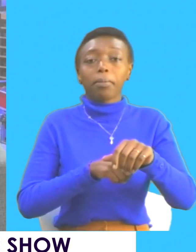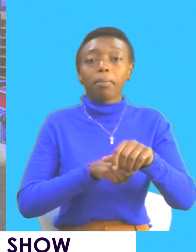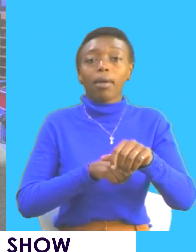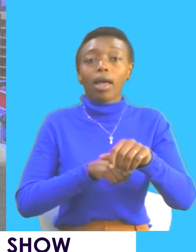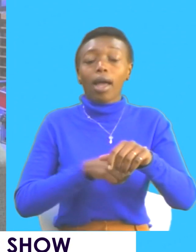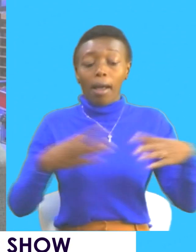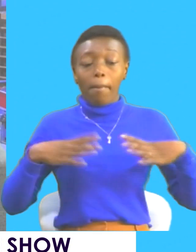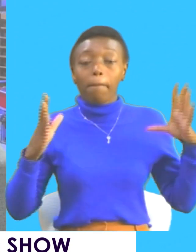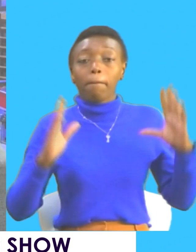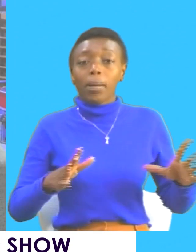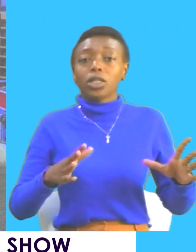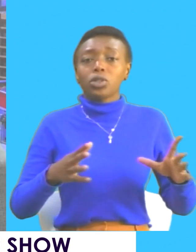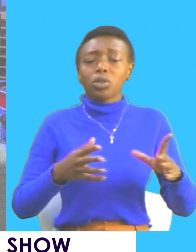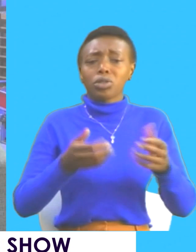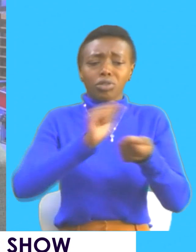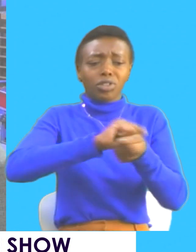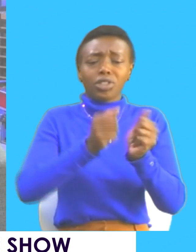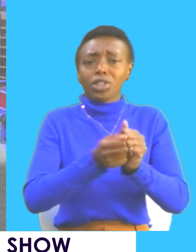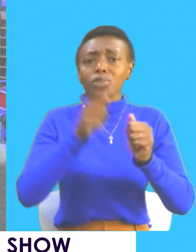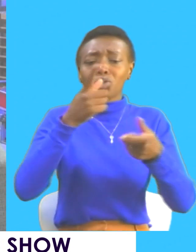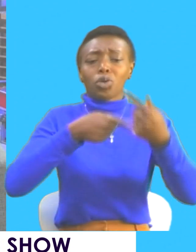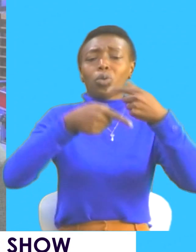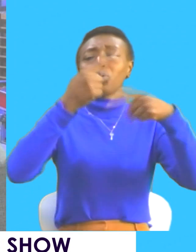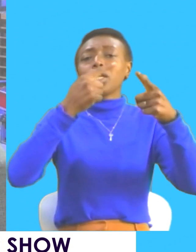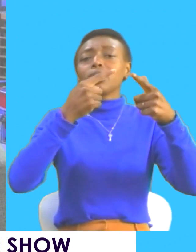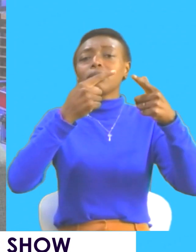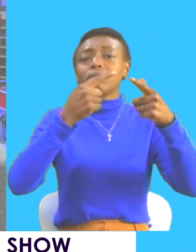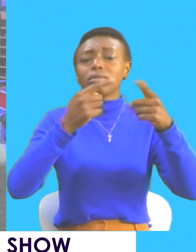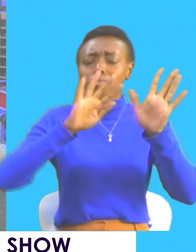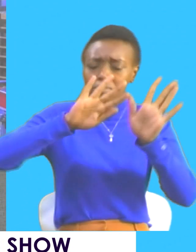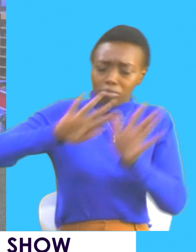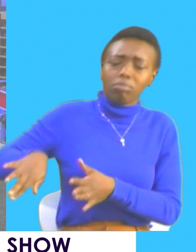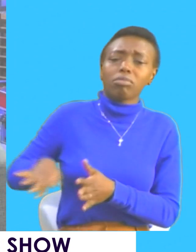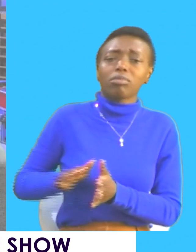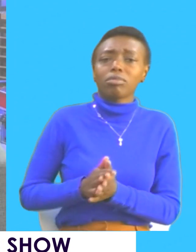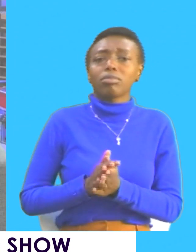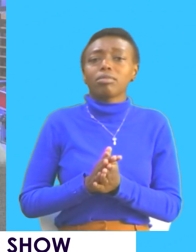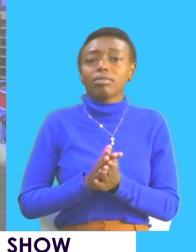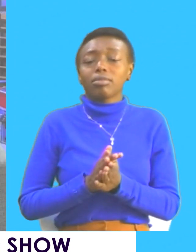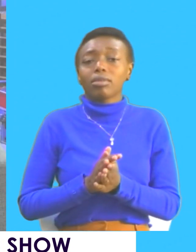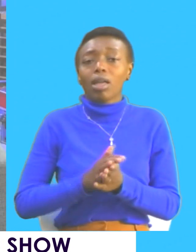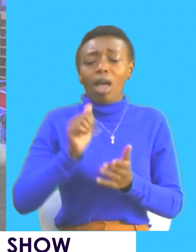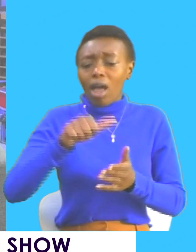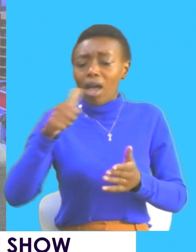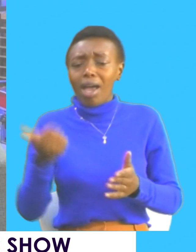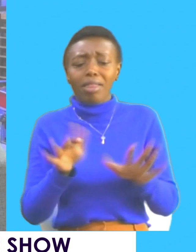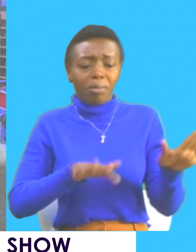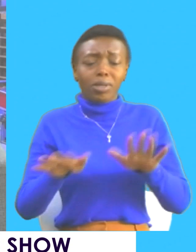into shame, let it go. There is a place where you will be embraced and accepted.